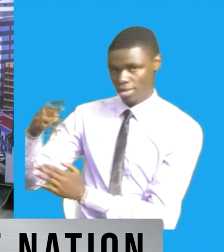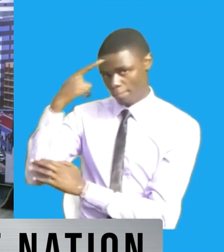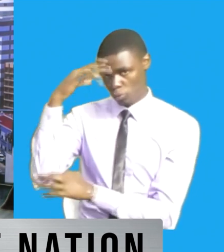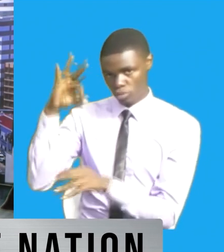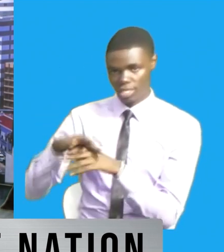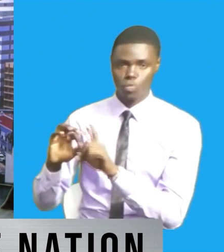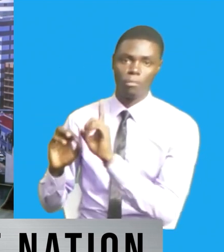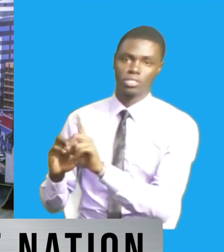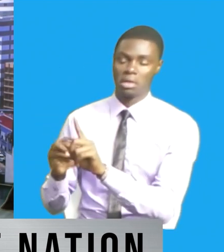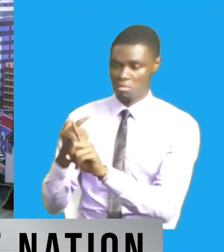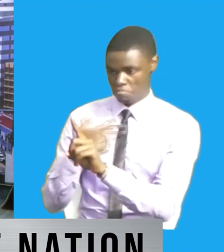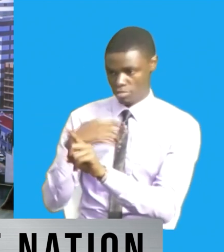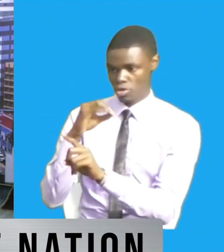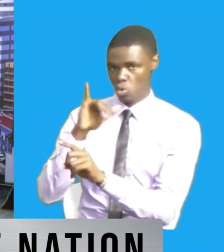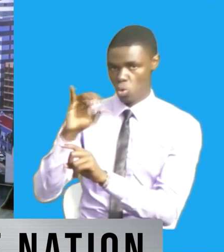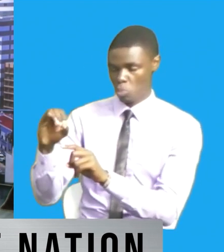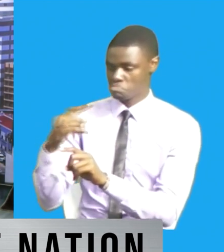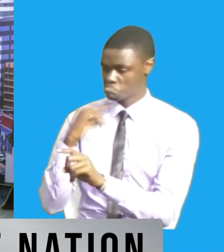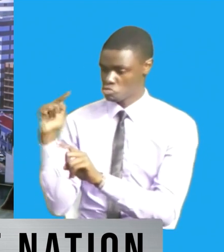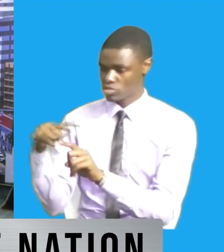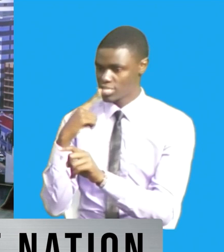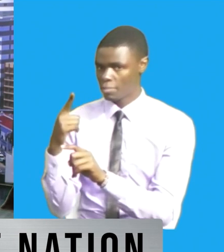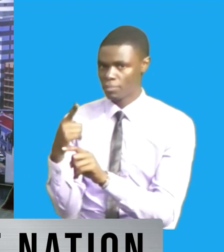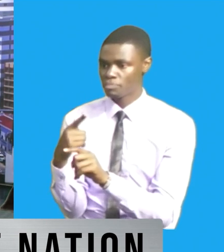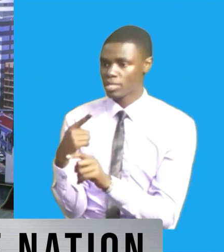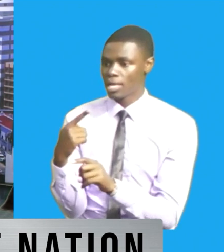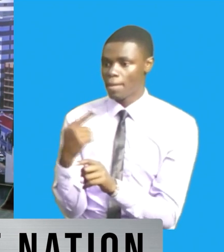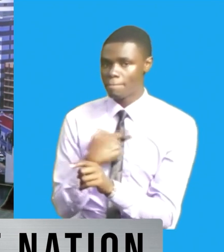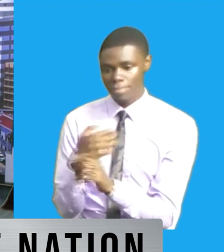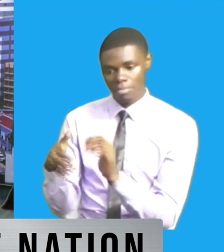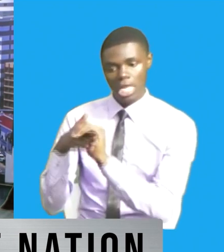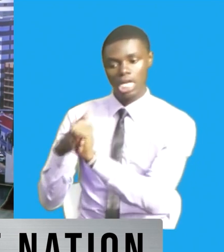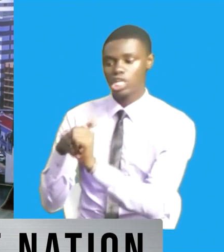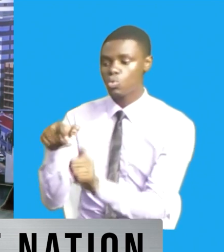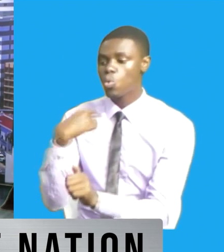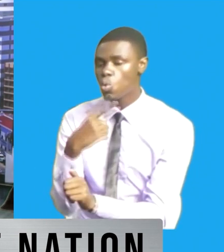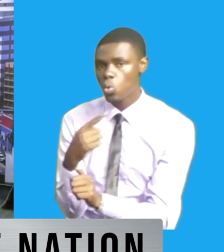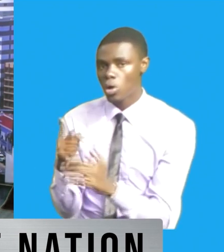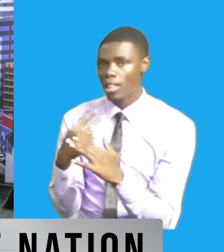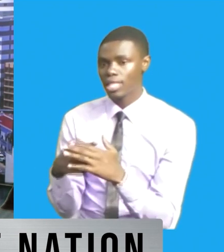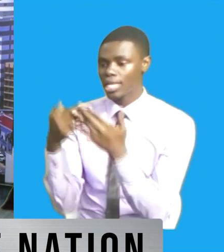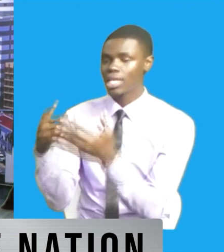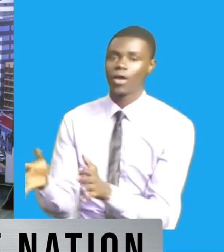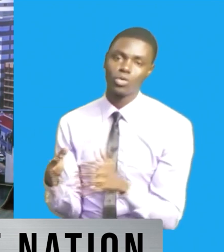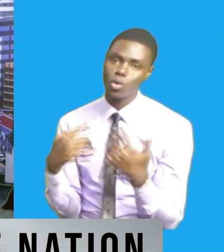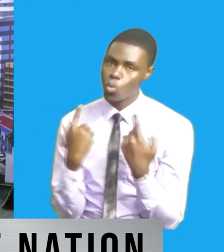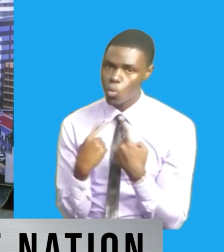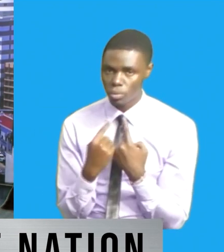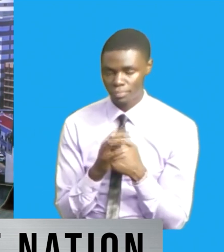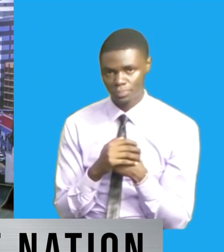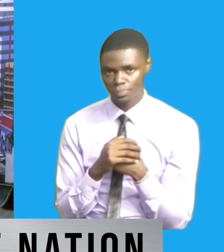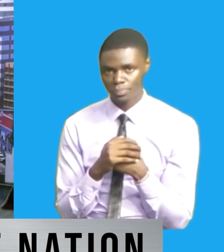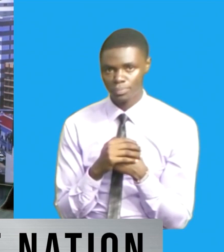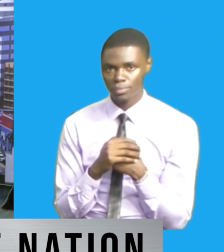moja, na mimi kama Oyo niende niseme nani huyo ndio nilikosa kusalimia ndio nikapoteza hiyo kura. Now therein lies